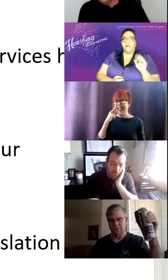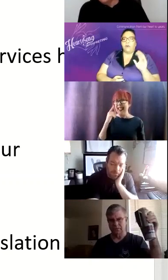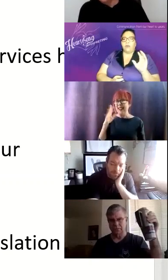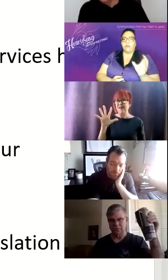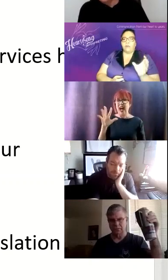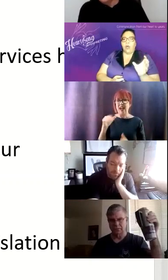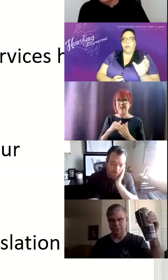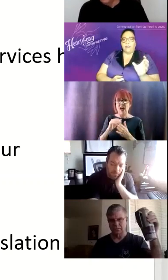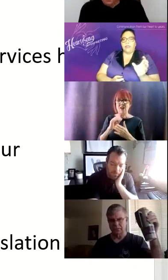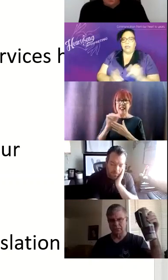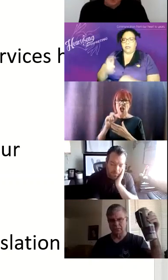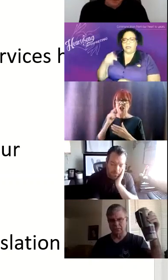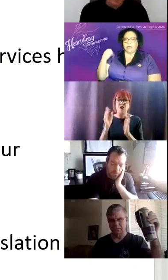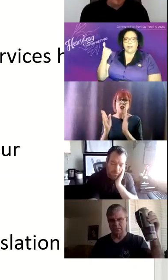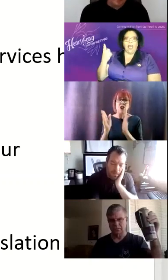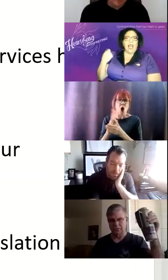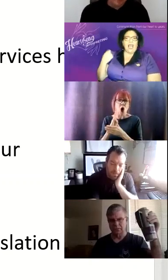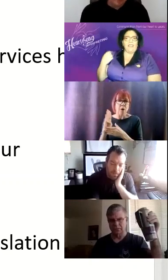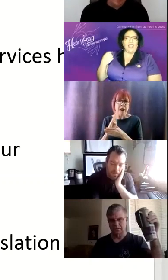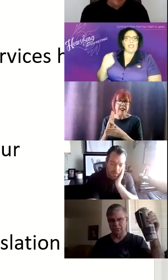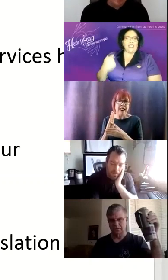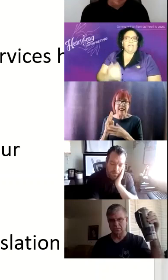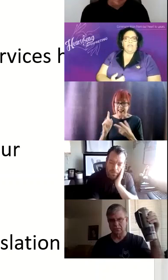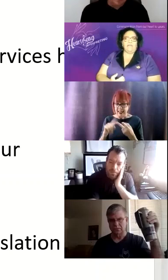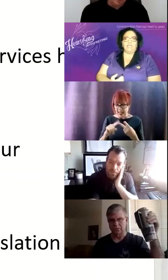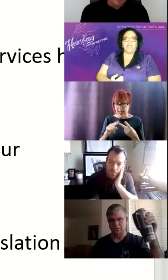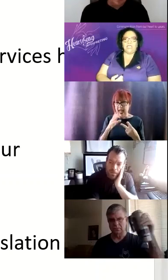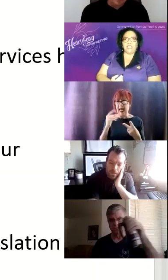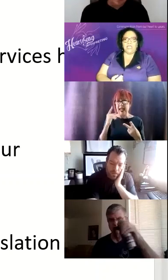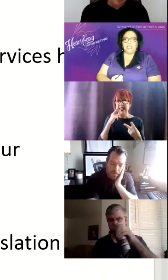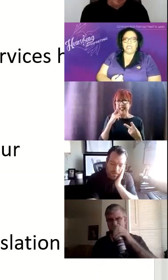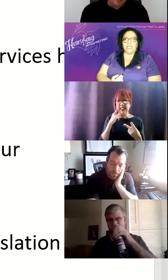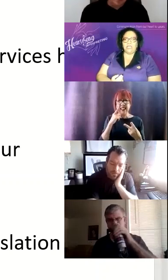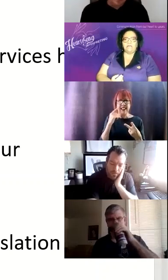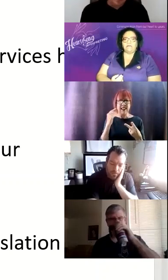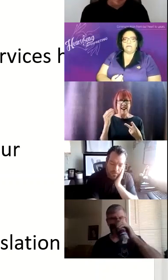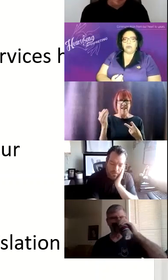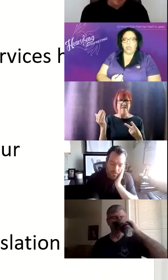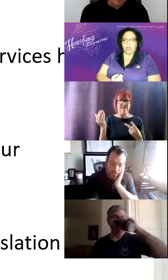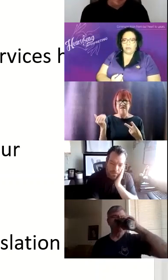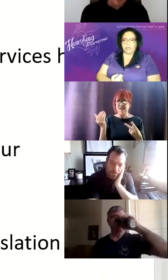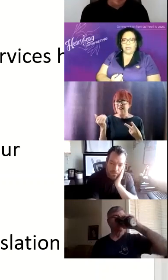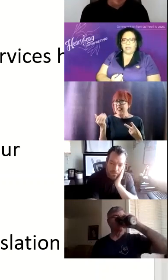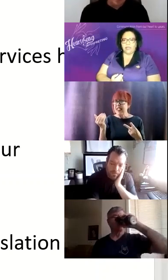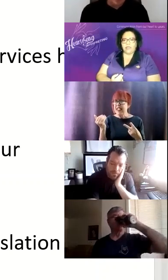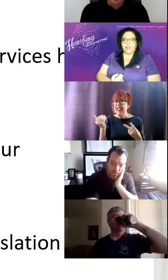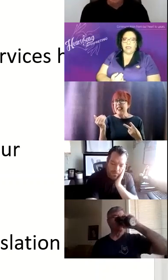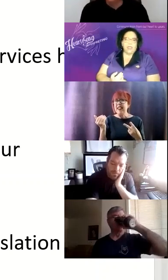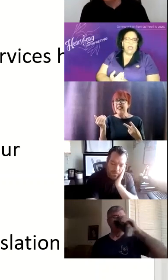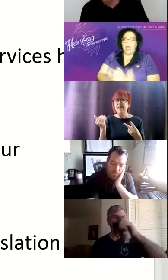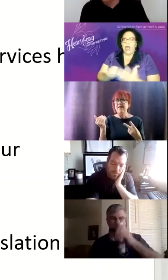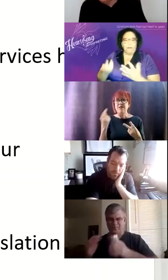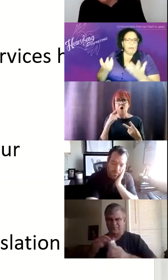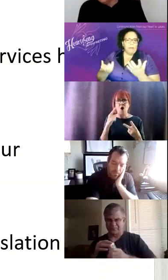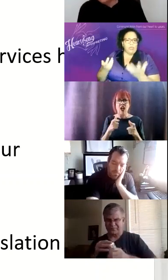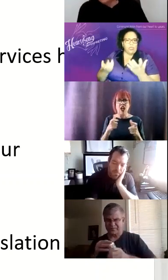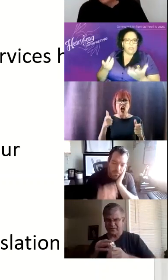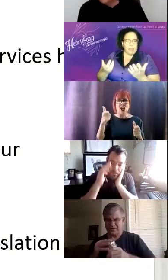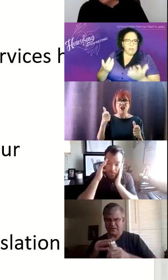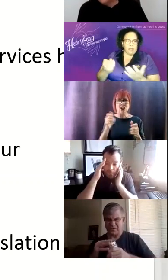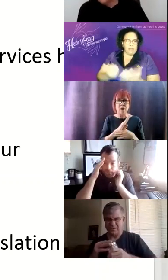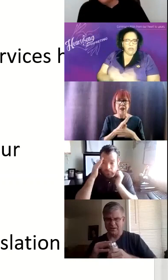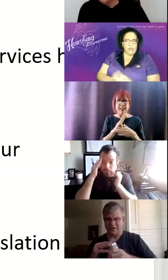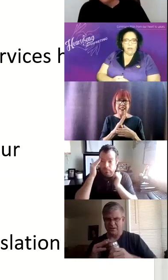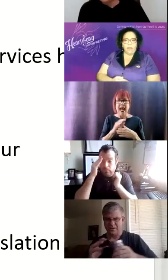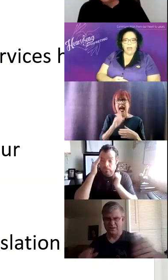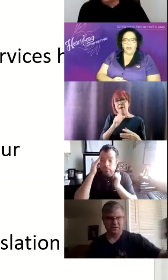$5,000 for small businesses, and I think it's $15,000 for large businesses. I'm not sure of the